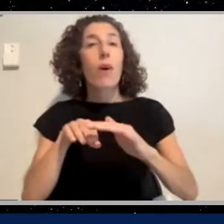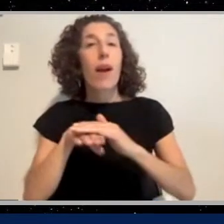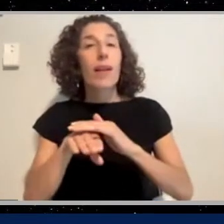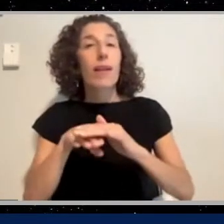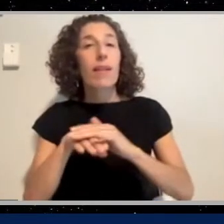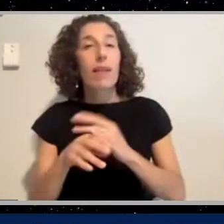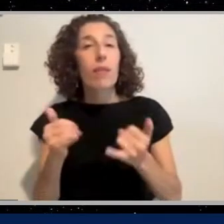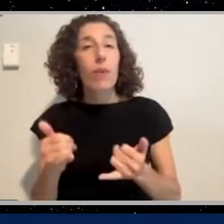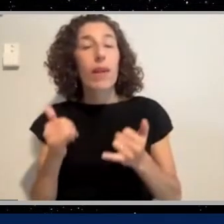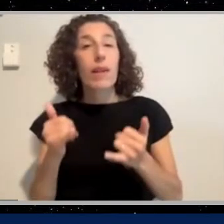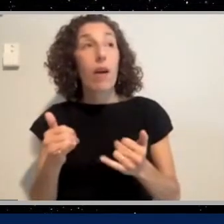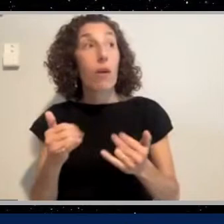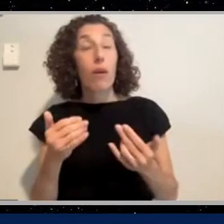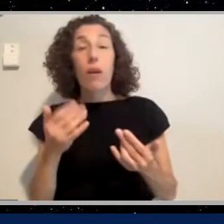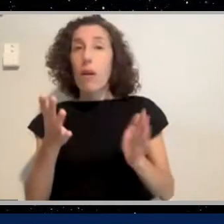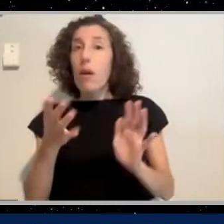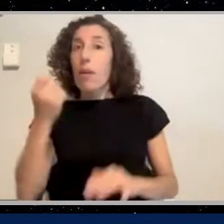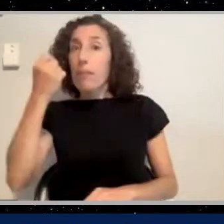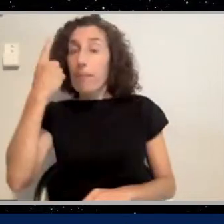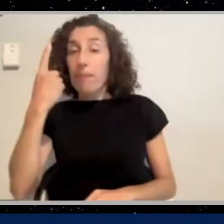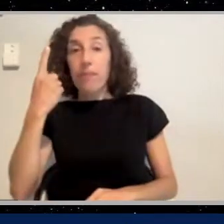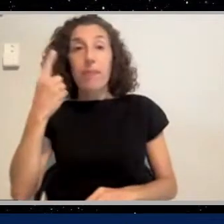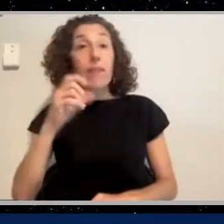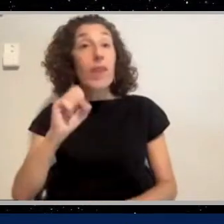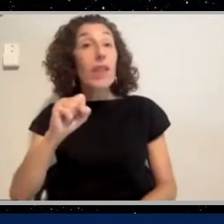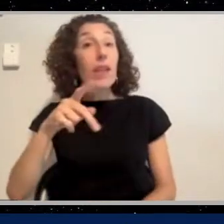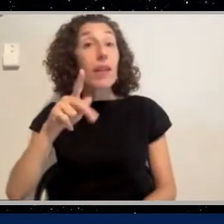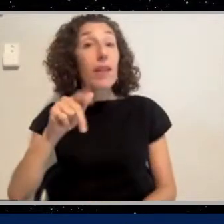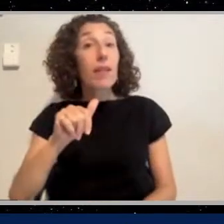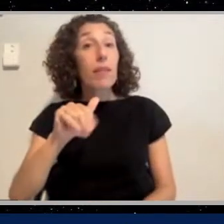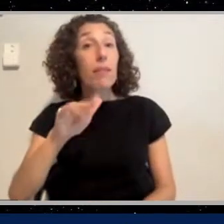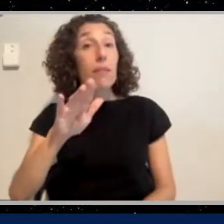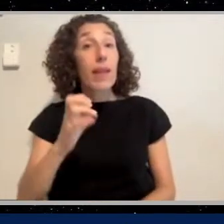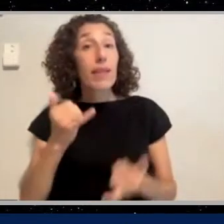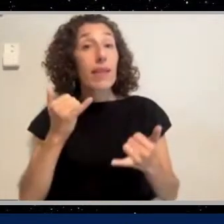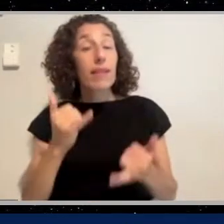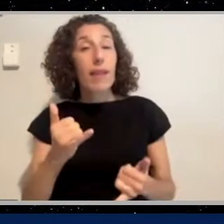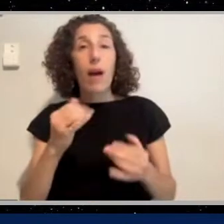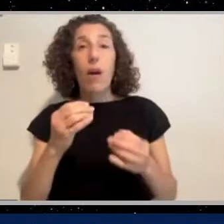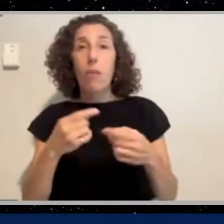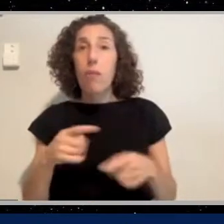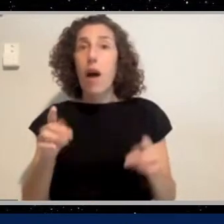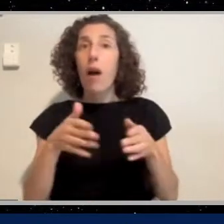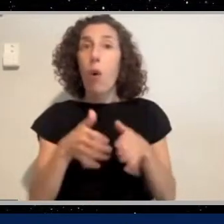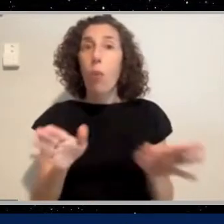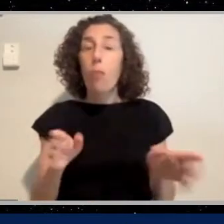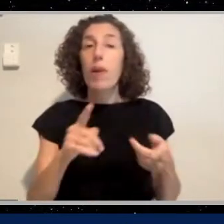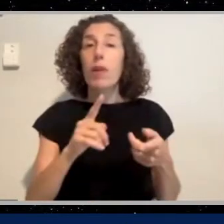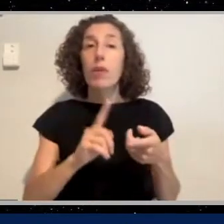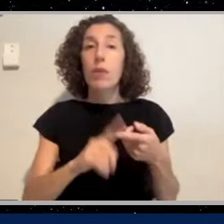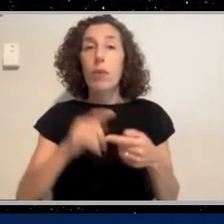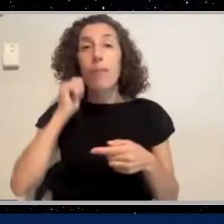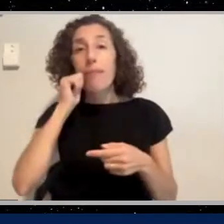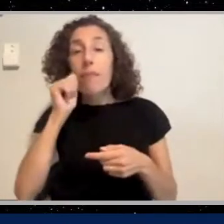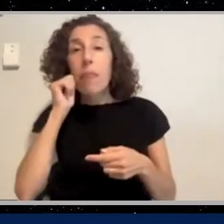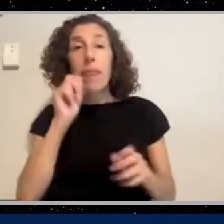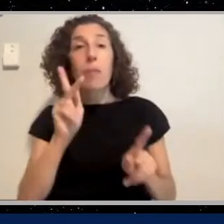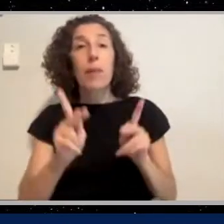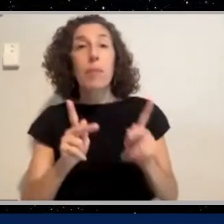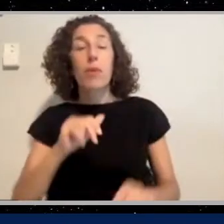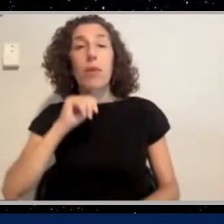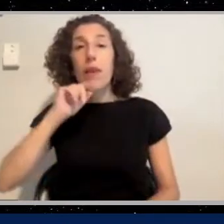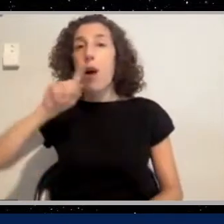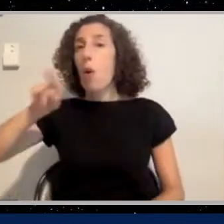that people are starting to be able to get into space that aren't military, that aren't, that wouldn't fit the normal mold of an